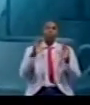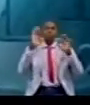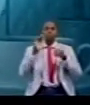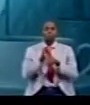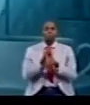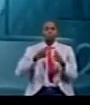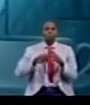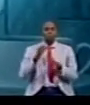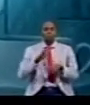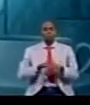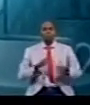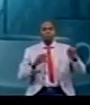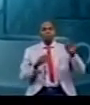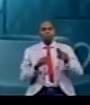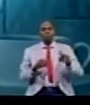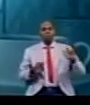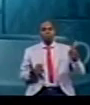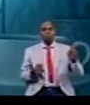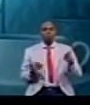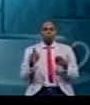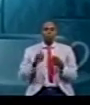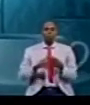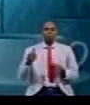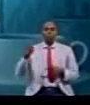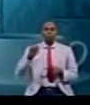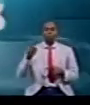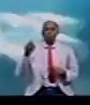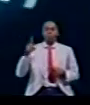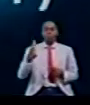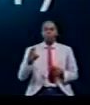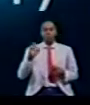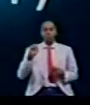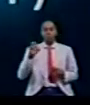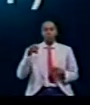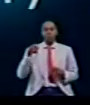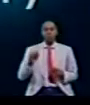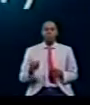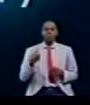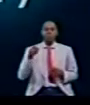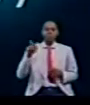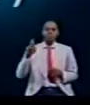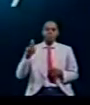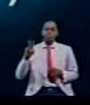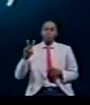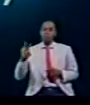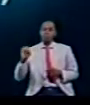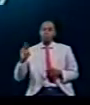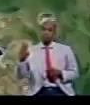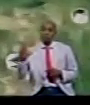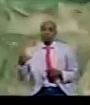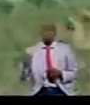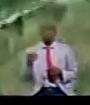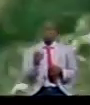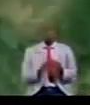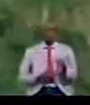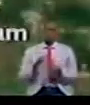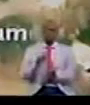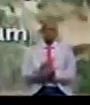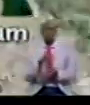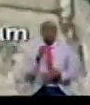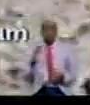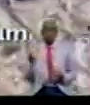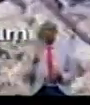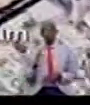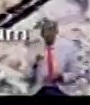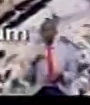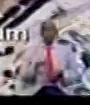This is the next person. Strike her down. We want to pray tonight. We want to tell the Lord and say, God of heaven. He